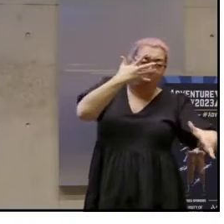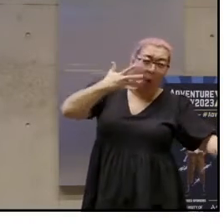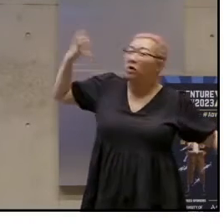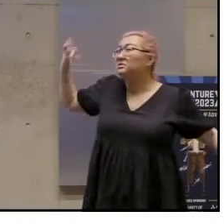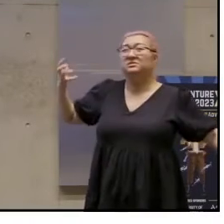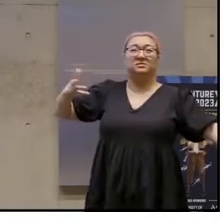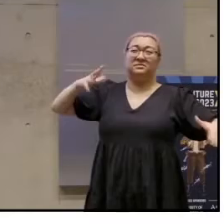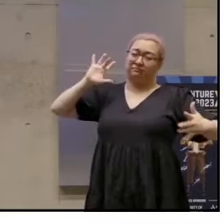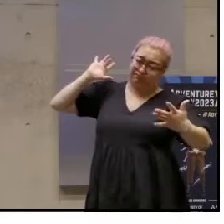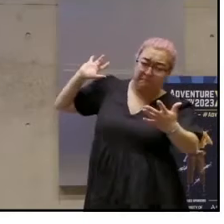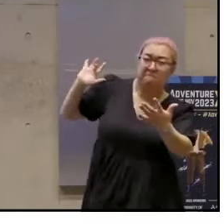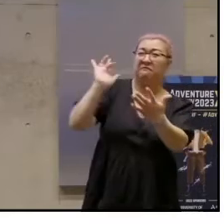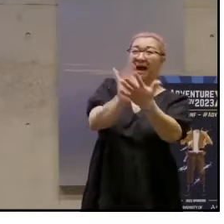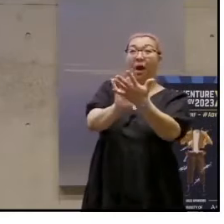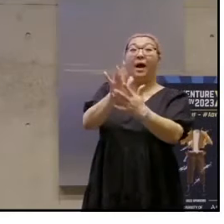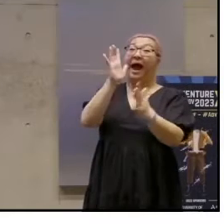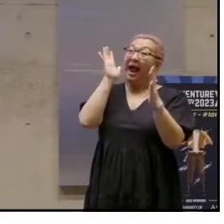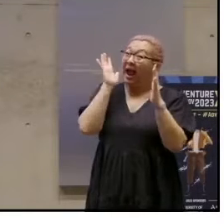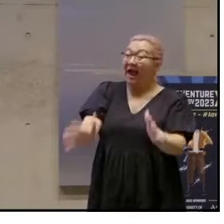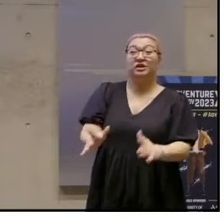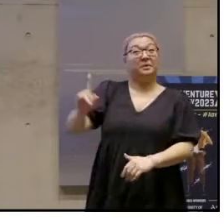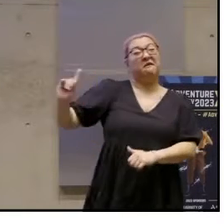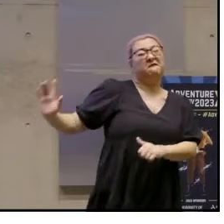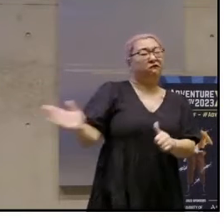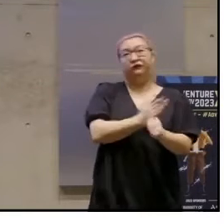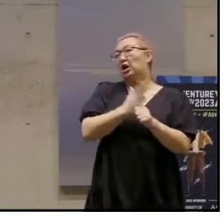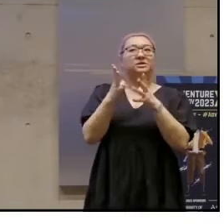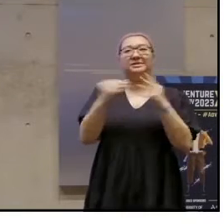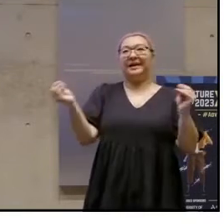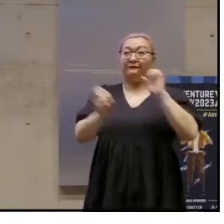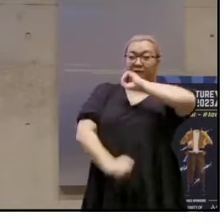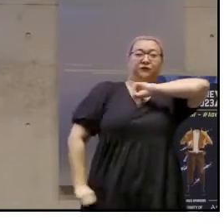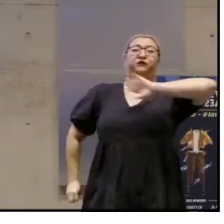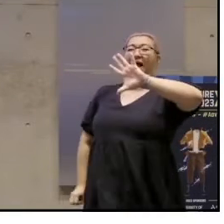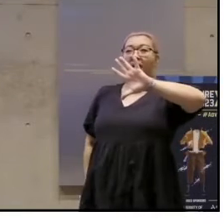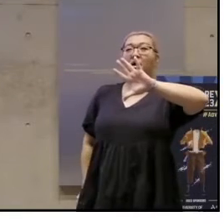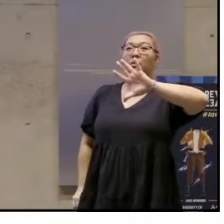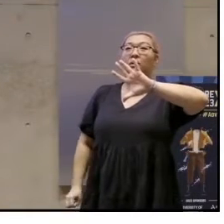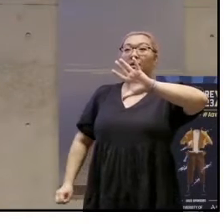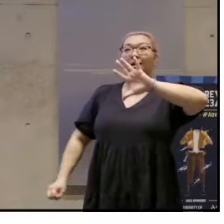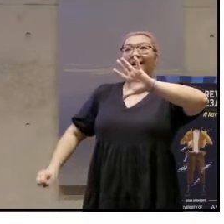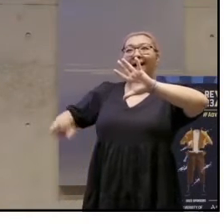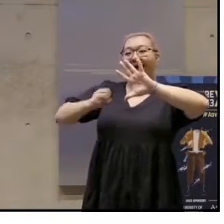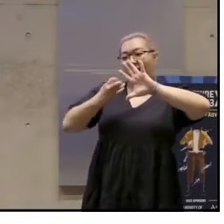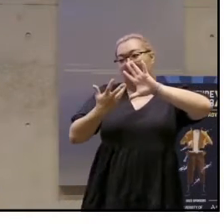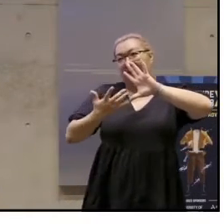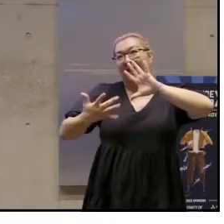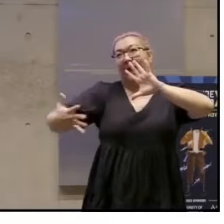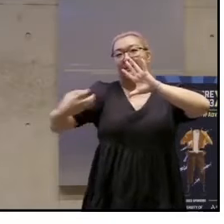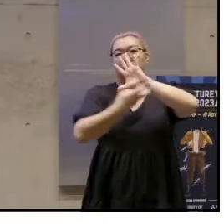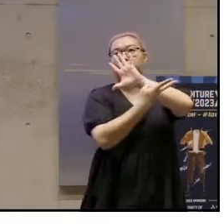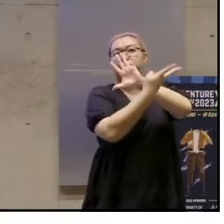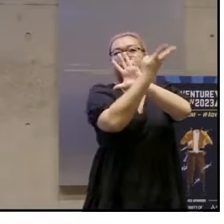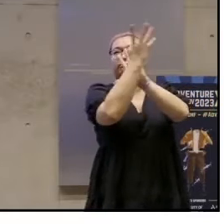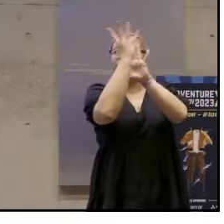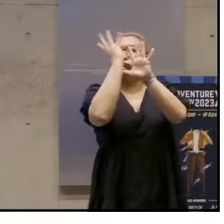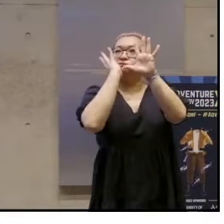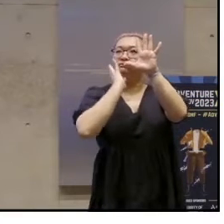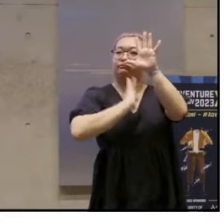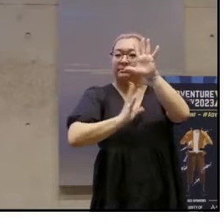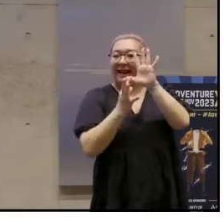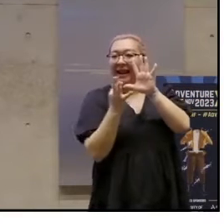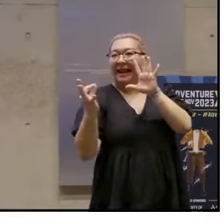or somewhere close to the first scene, and then everything else is connected to that moment.